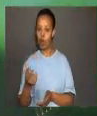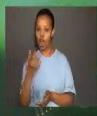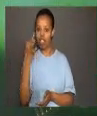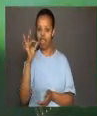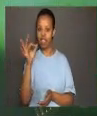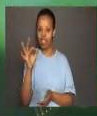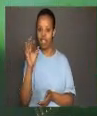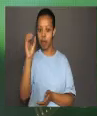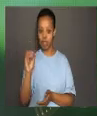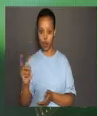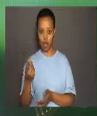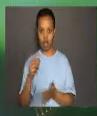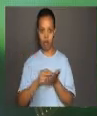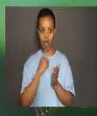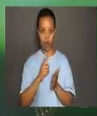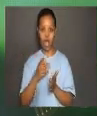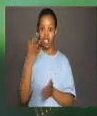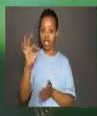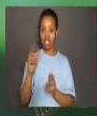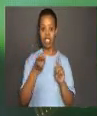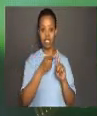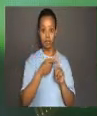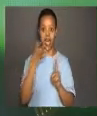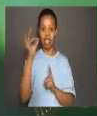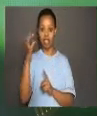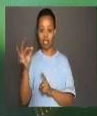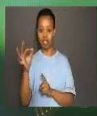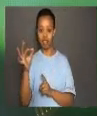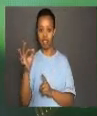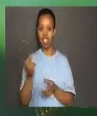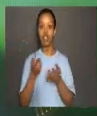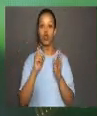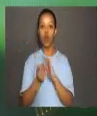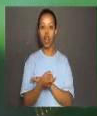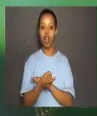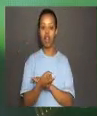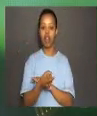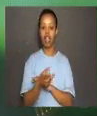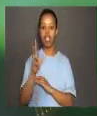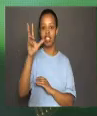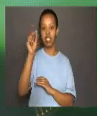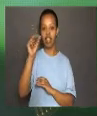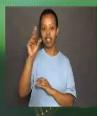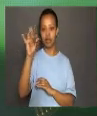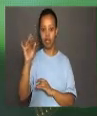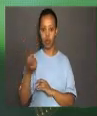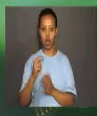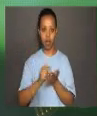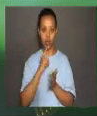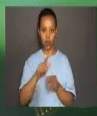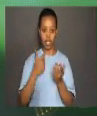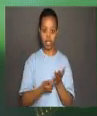19 plus 19 equals 38, which leaves 62% of